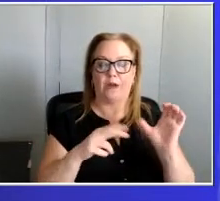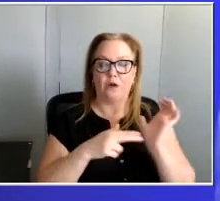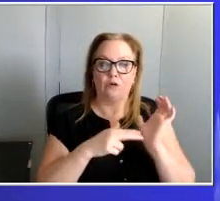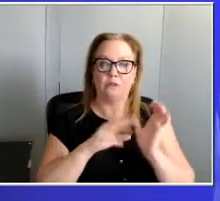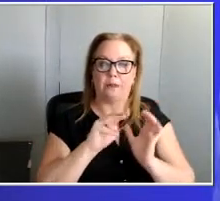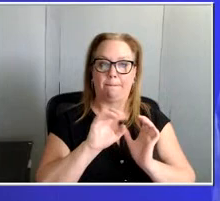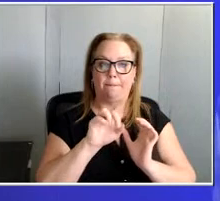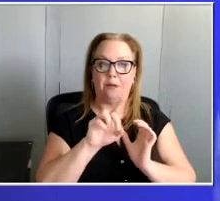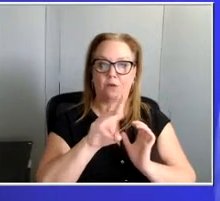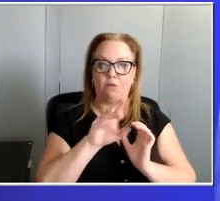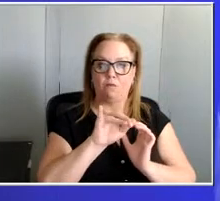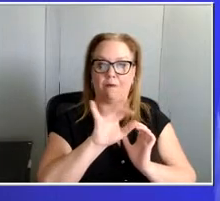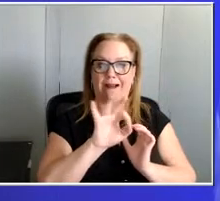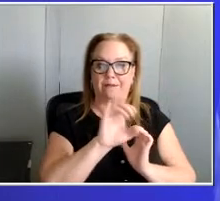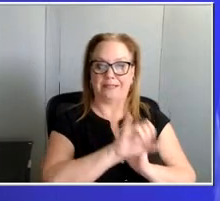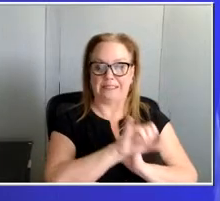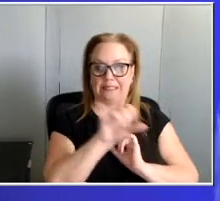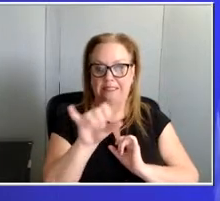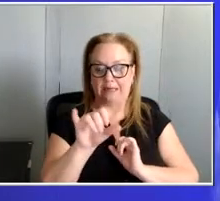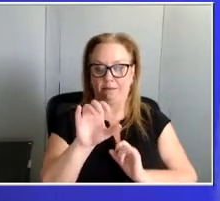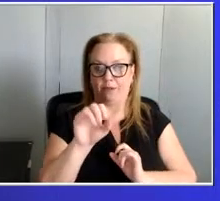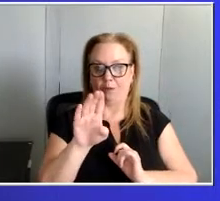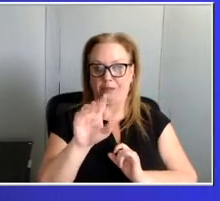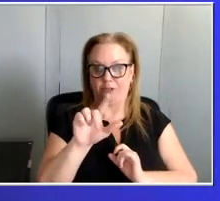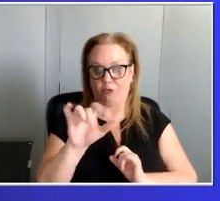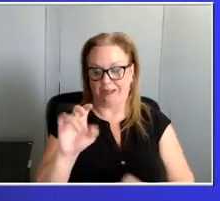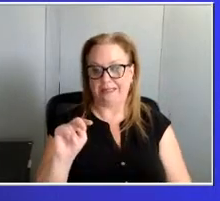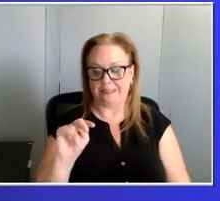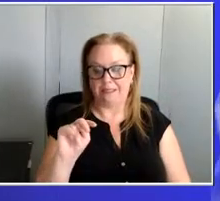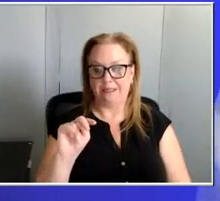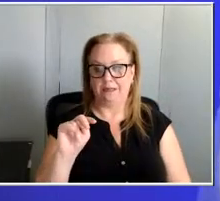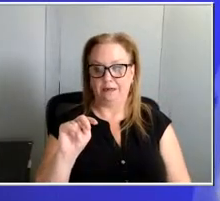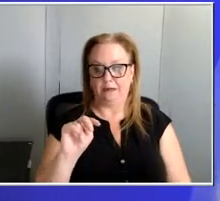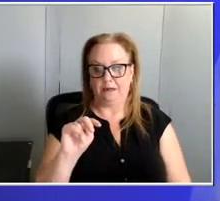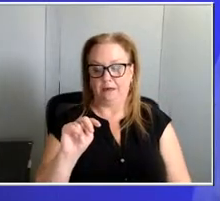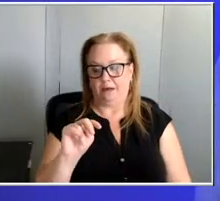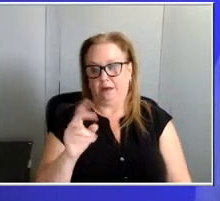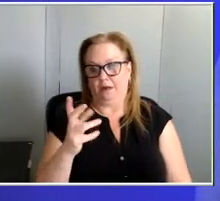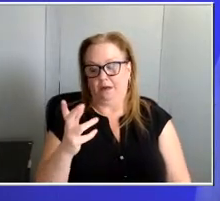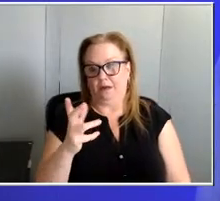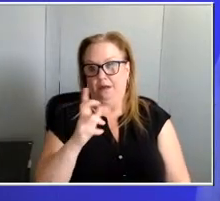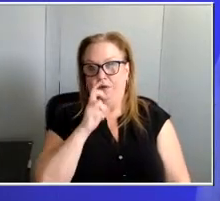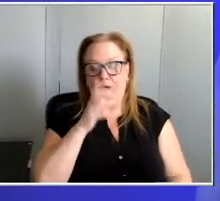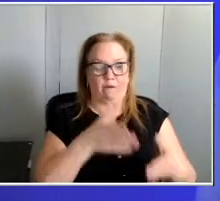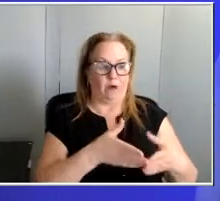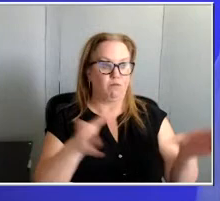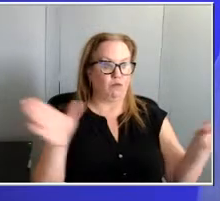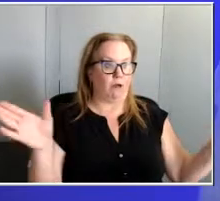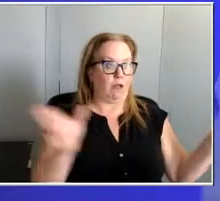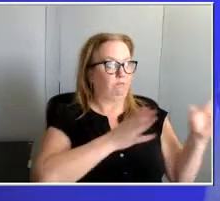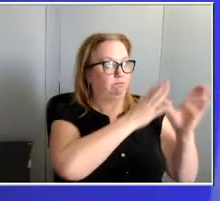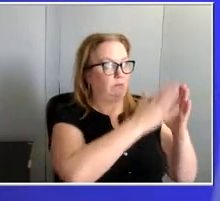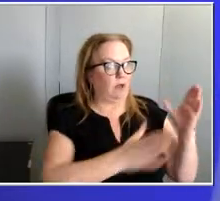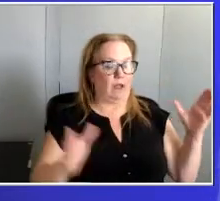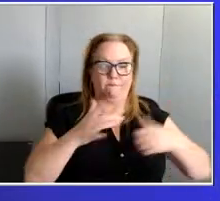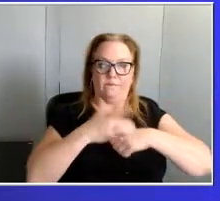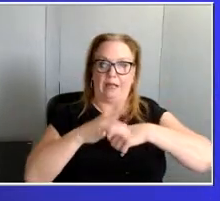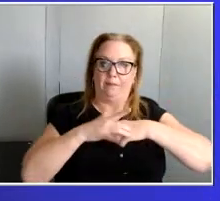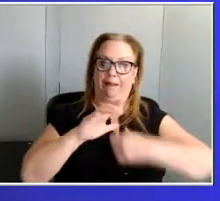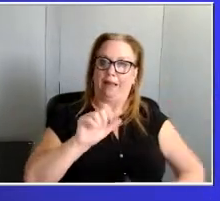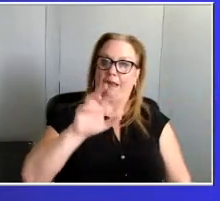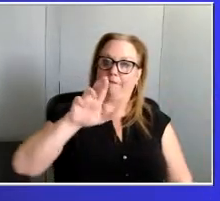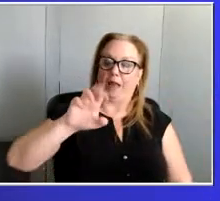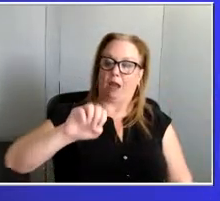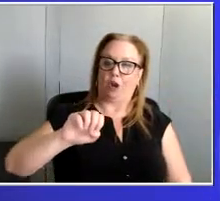is the same that it is with obstetricians, and that is, unless you have a broad spectrum of care, then you're